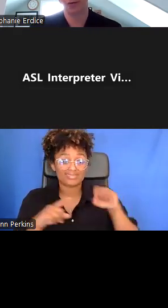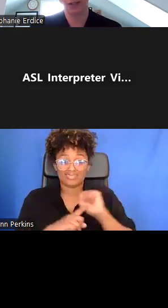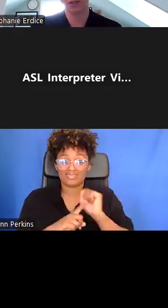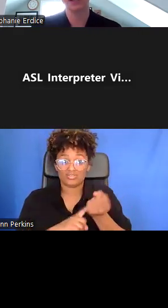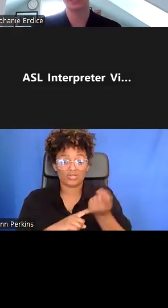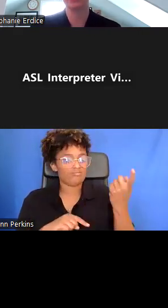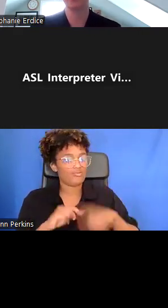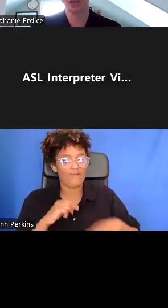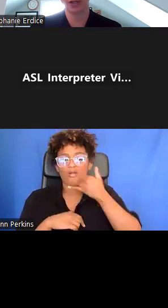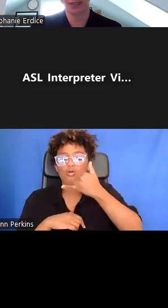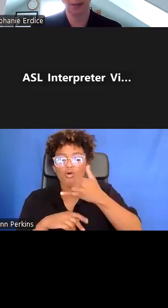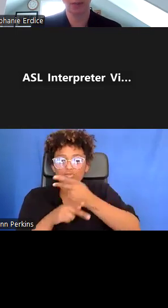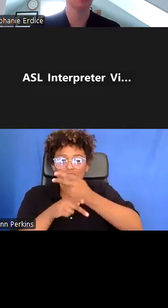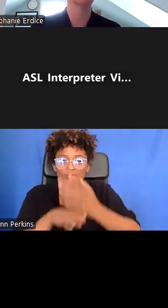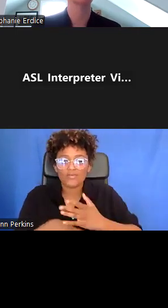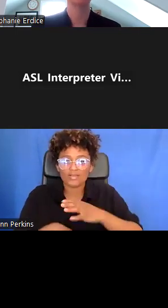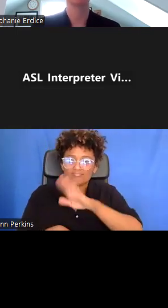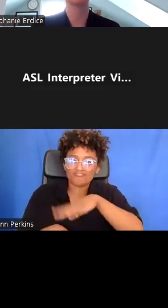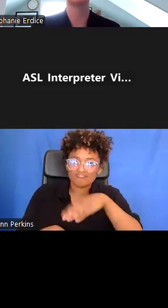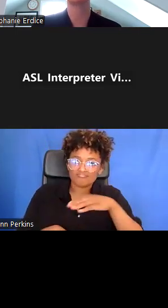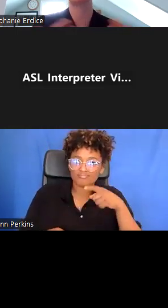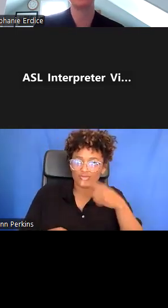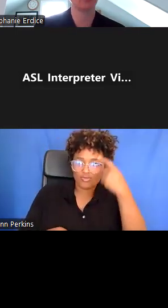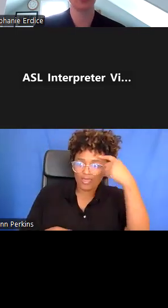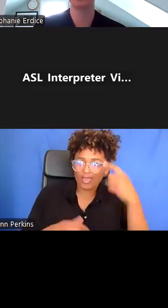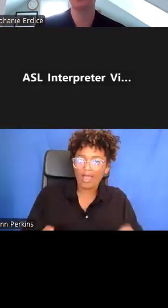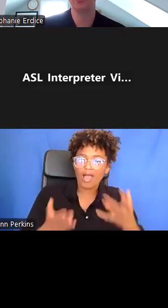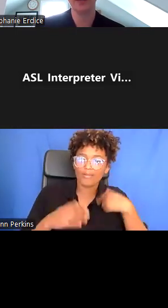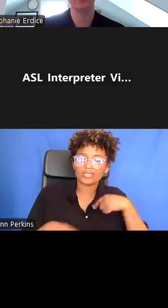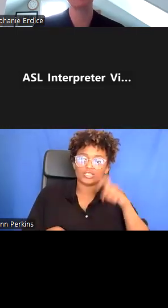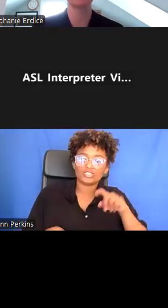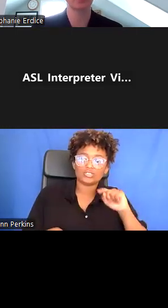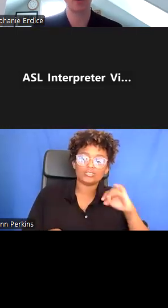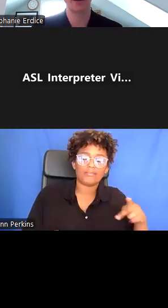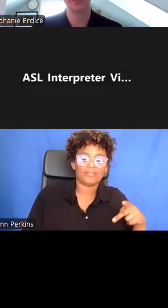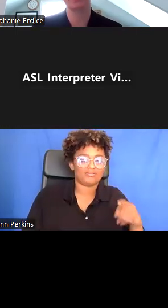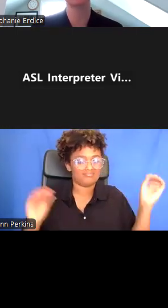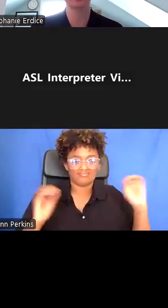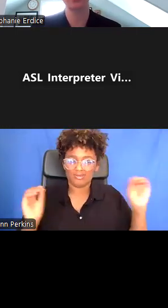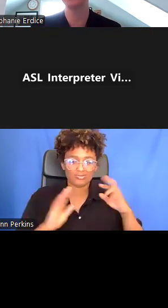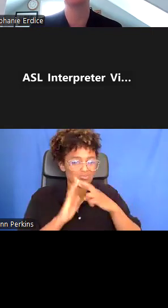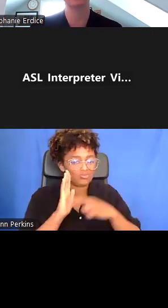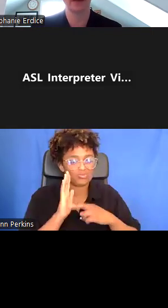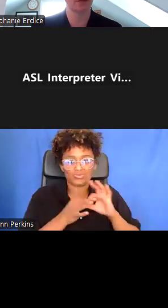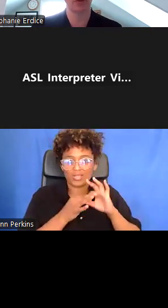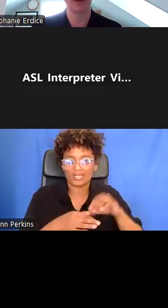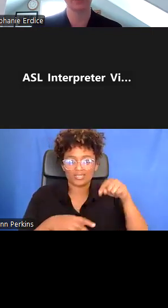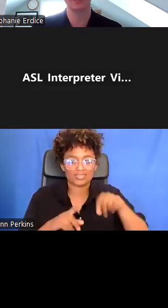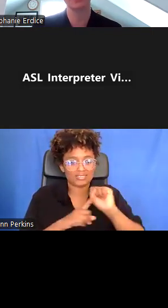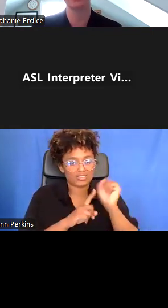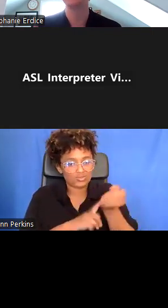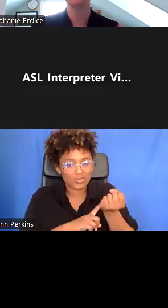call your supervisor and say, hey, what should I tip here? Or it's written out in your code that if you meet someone and they serve you, you can only give